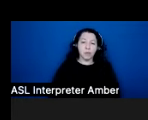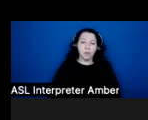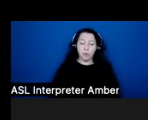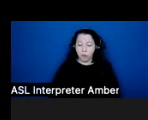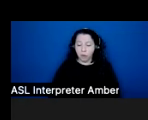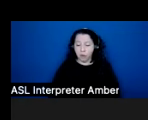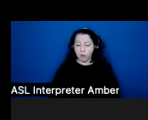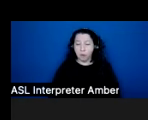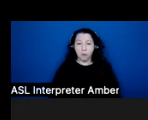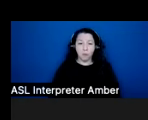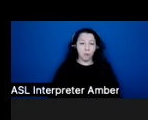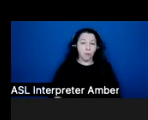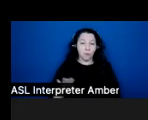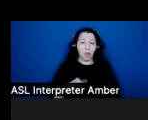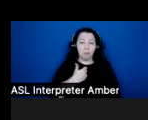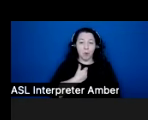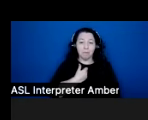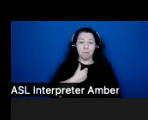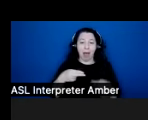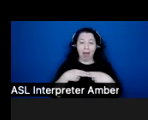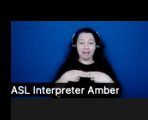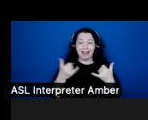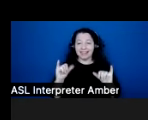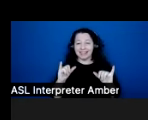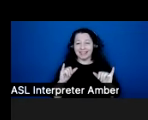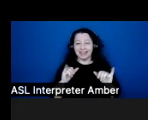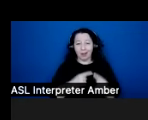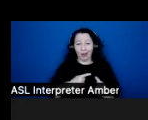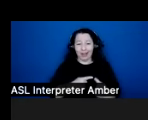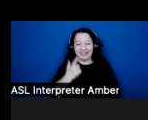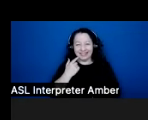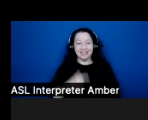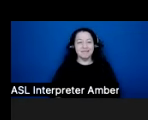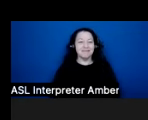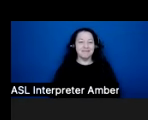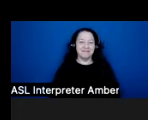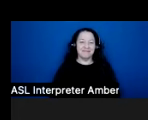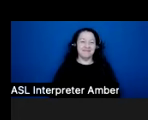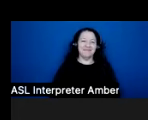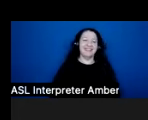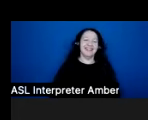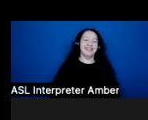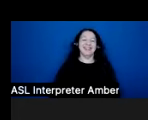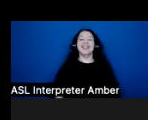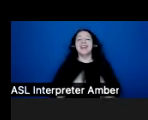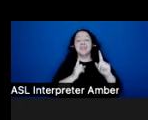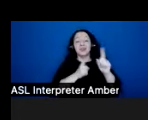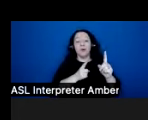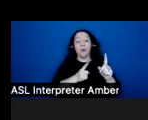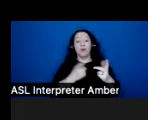whoops, I'm doing my own slides and I still didn't get it right. Okay, so the goal is to introduce